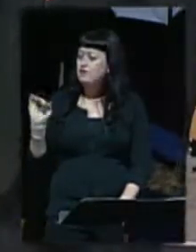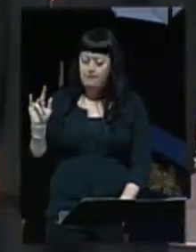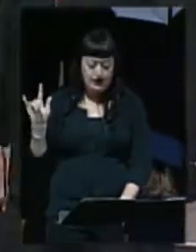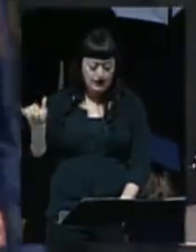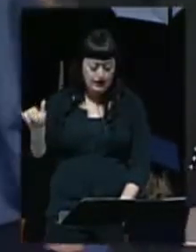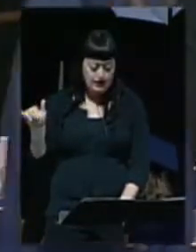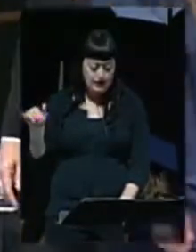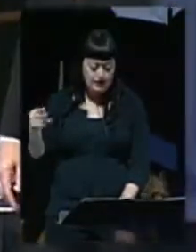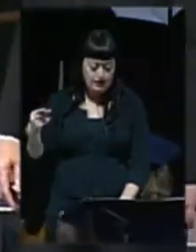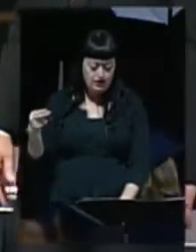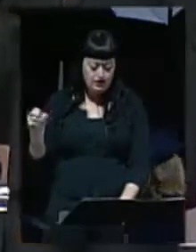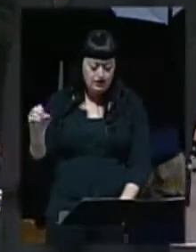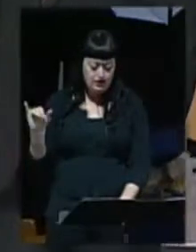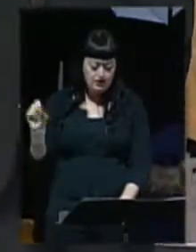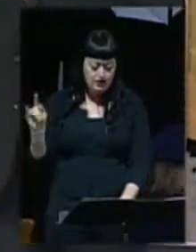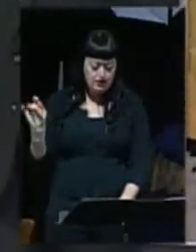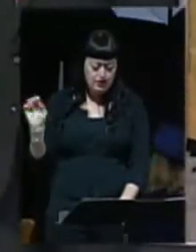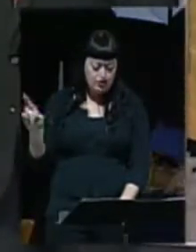Bailey Heisler.